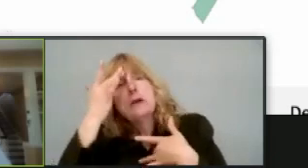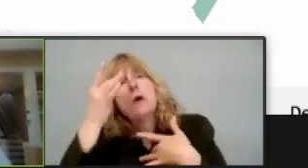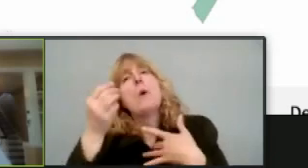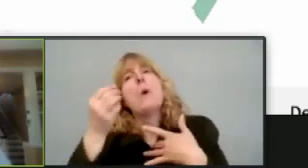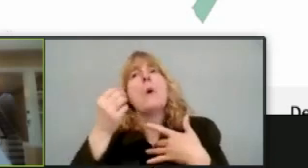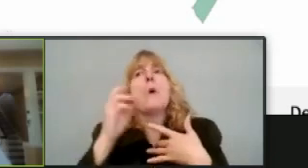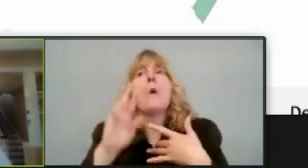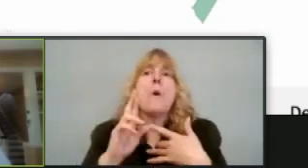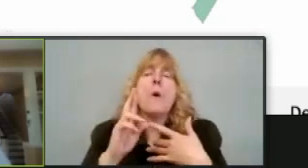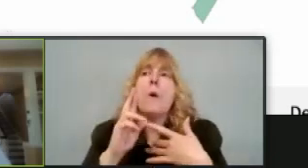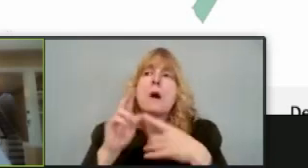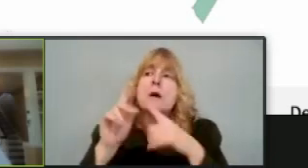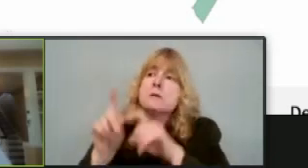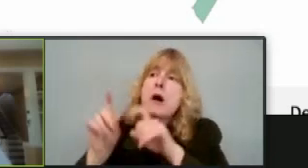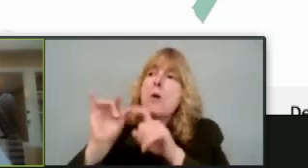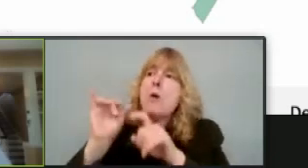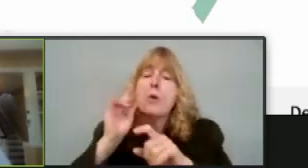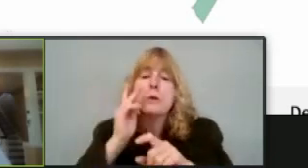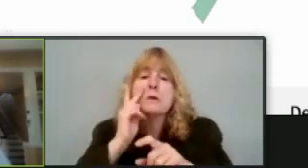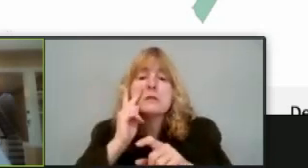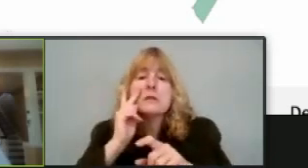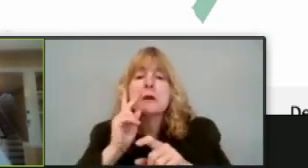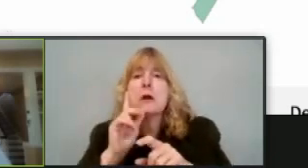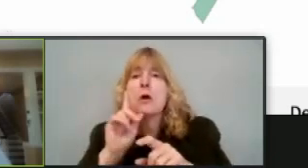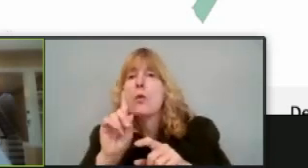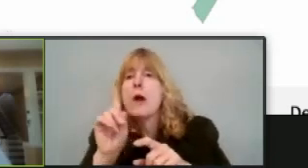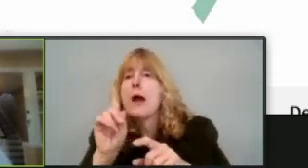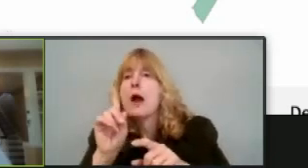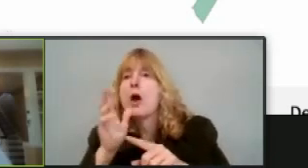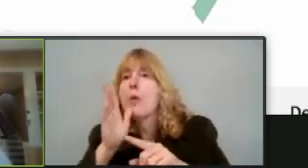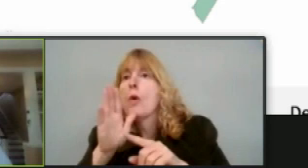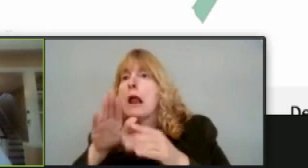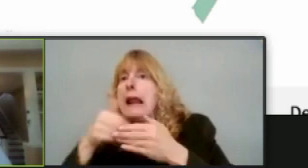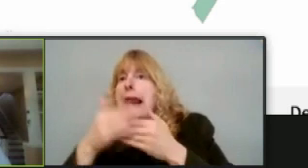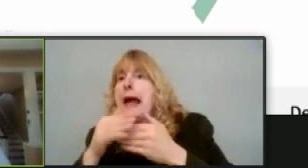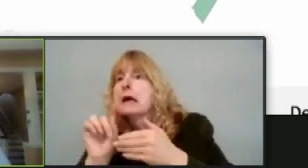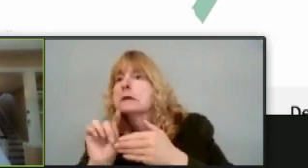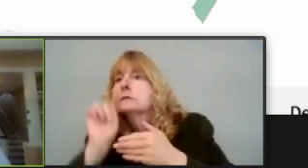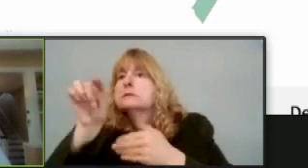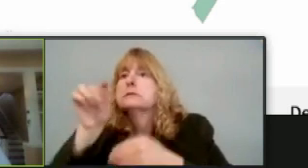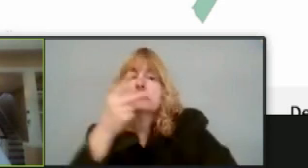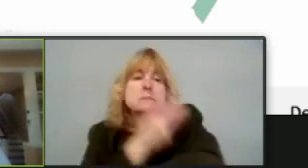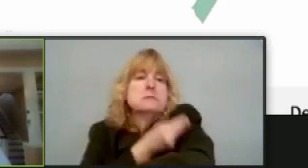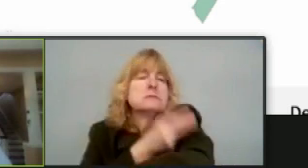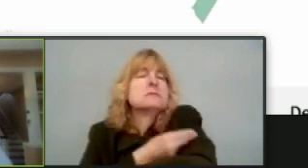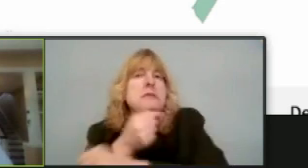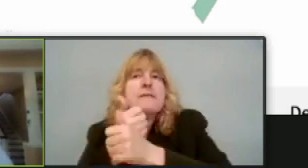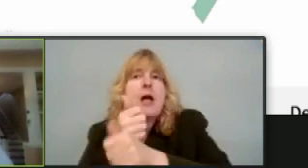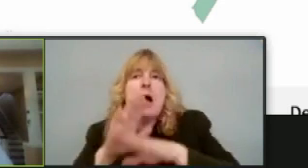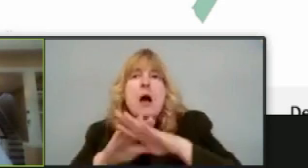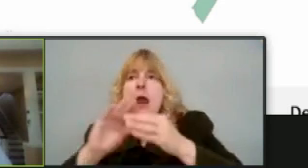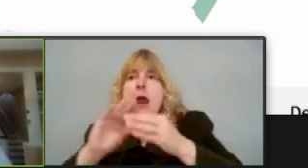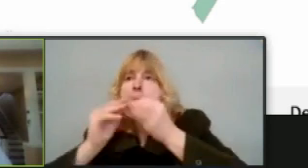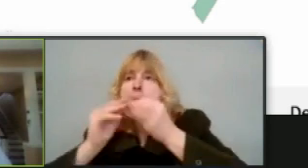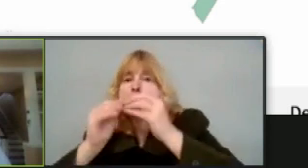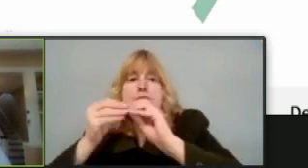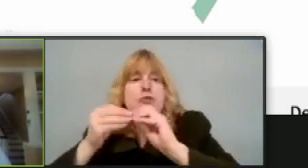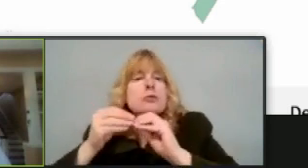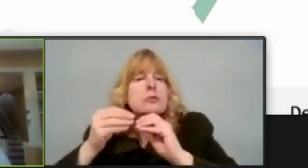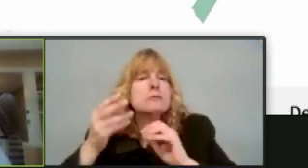using it to monitor and decide where we're going to take our vaccines next. As well, the state of Michigan still does